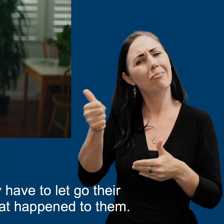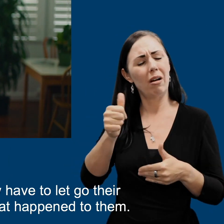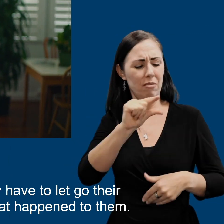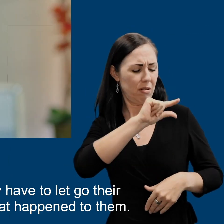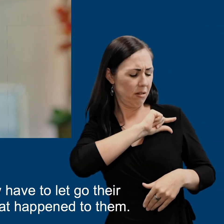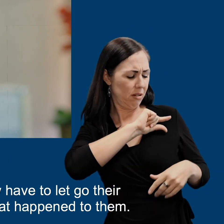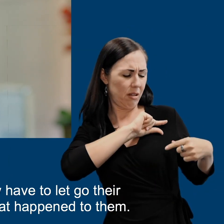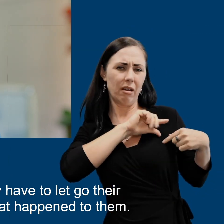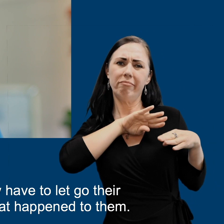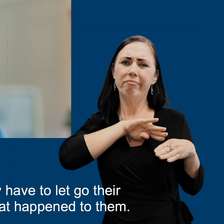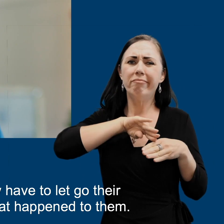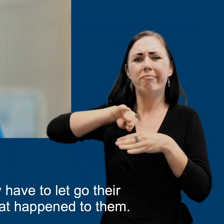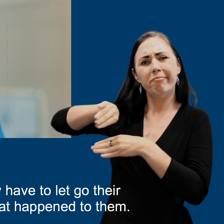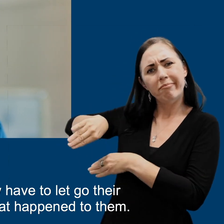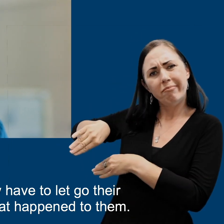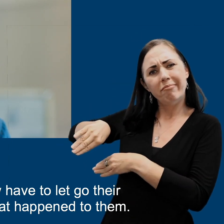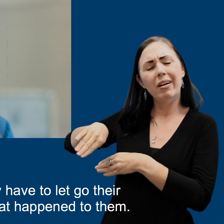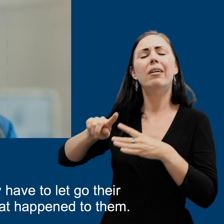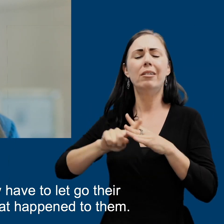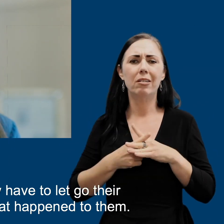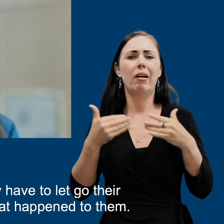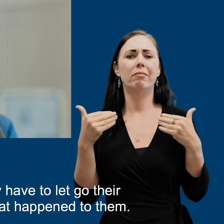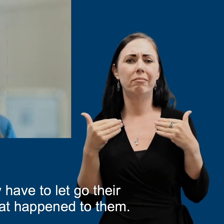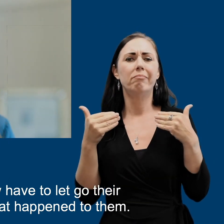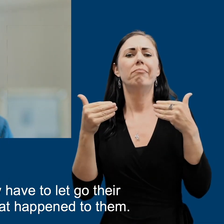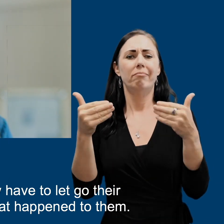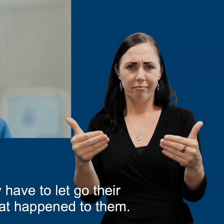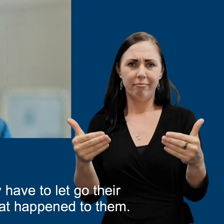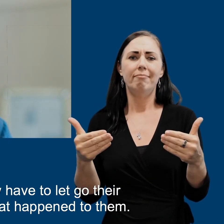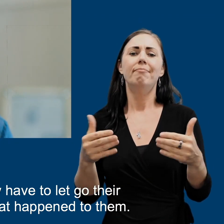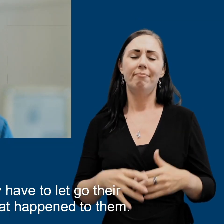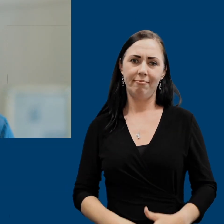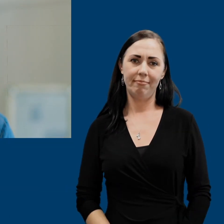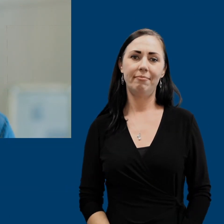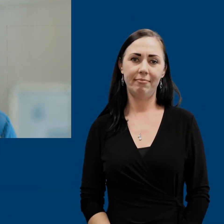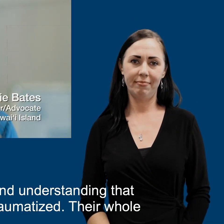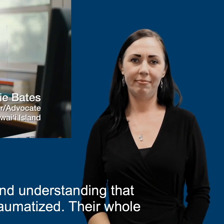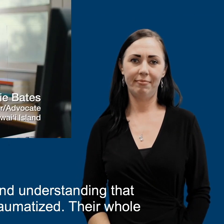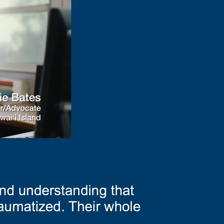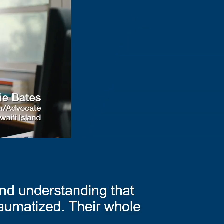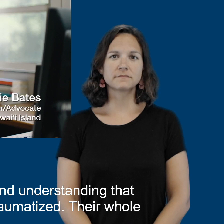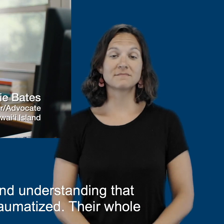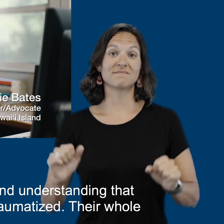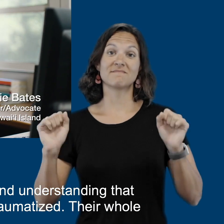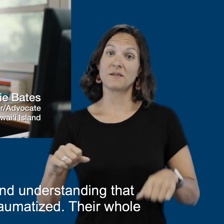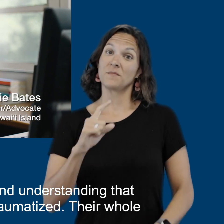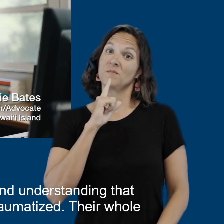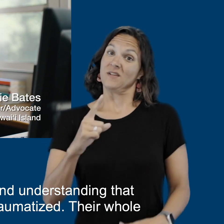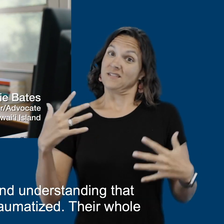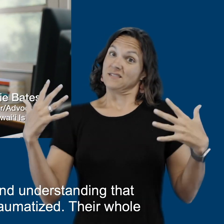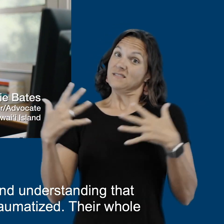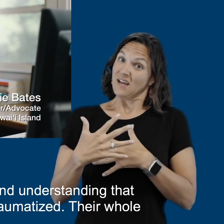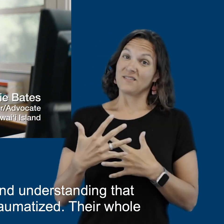to let go their guilt and address what happened to them. It can be quite